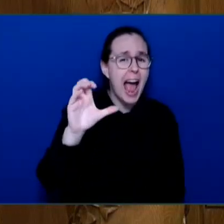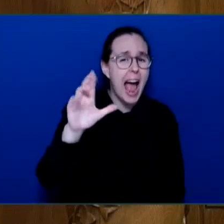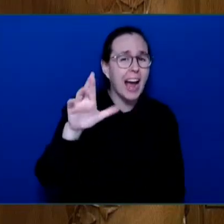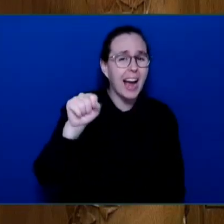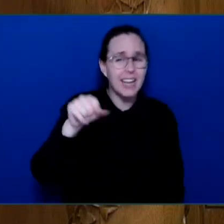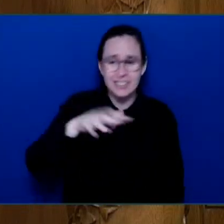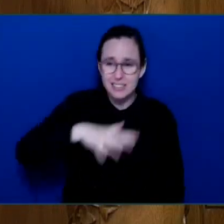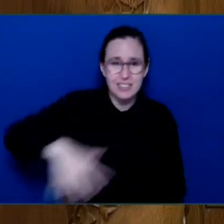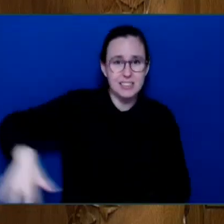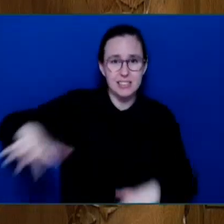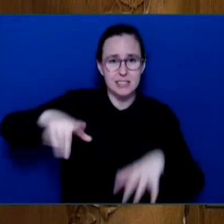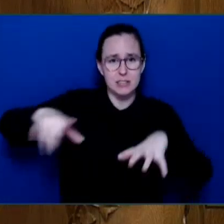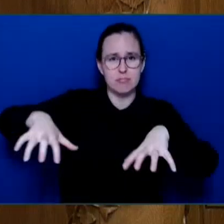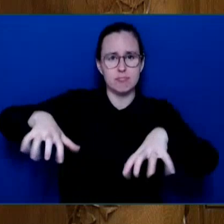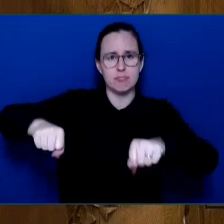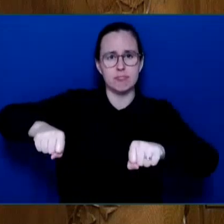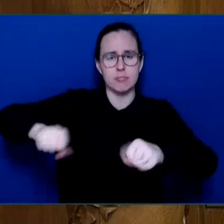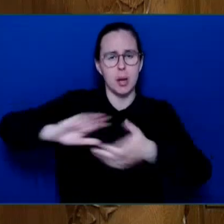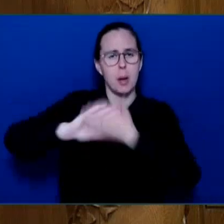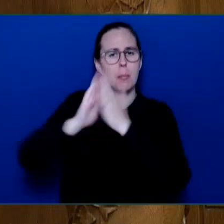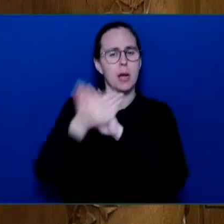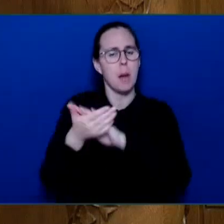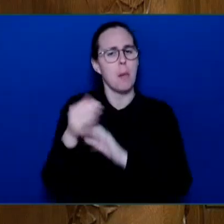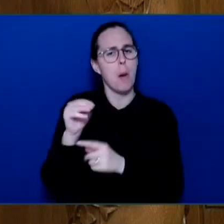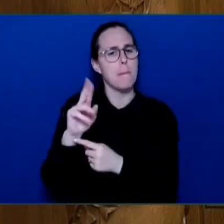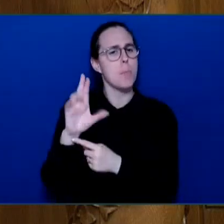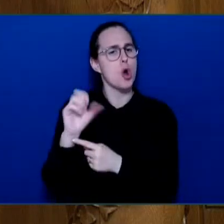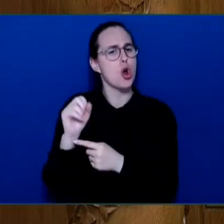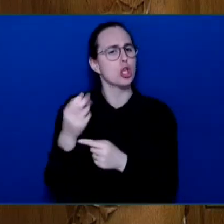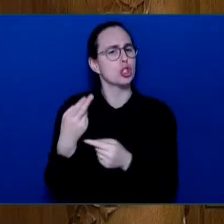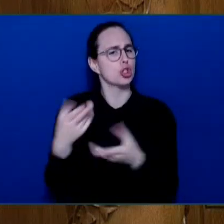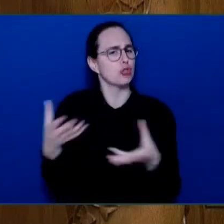Minister of Agriculture. Thank you, Mr. Speaker.